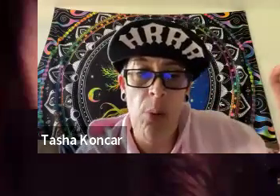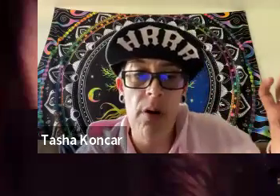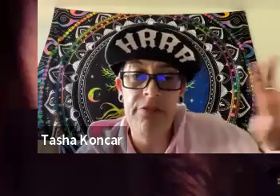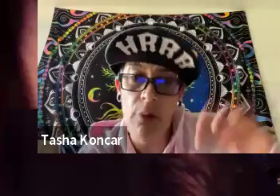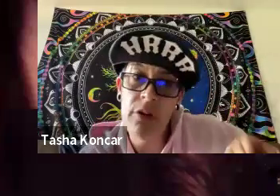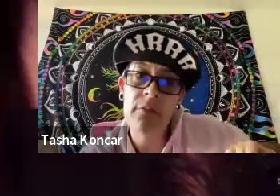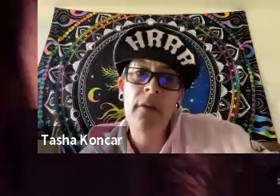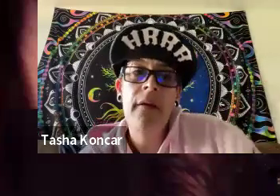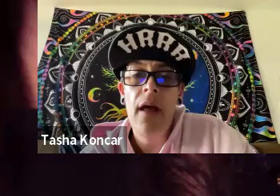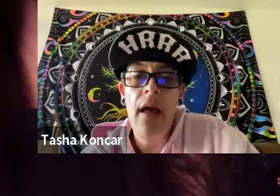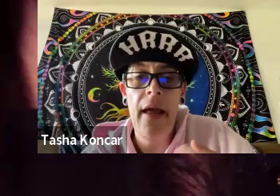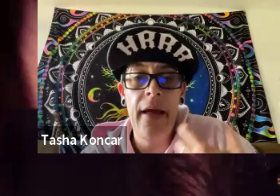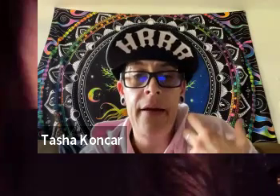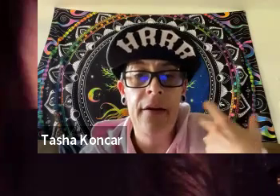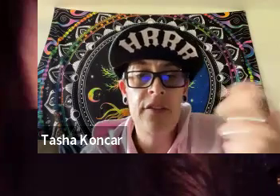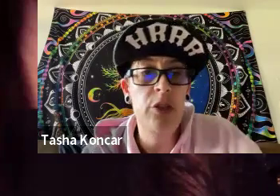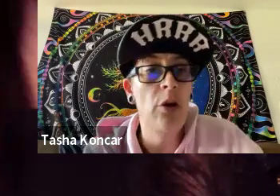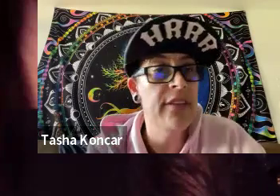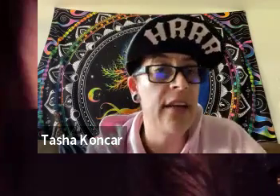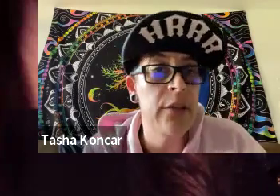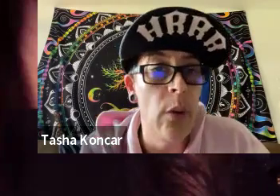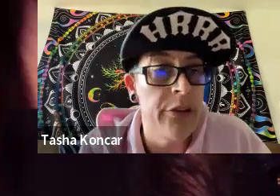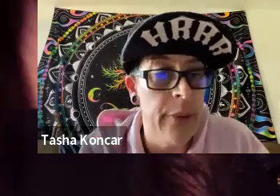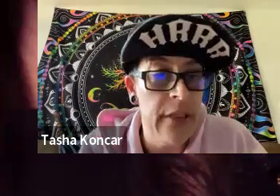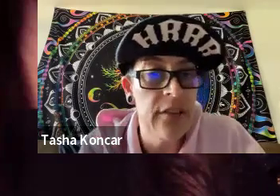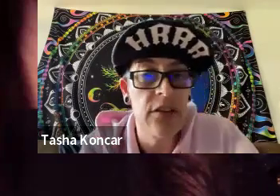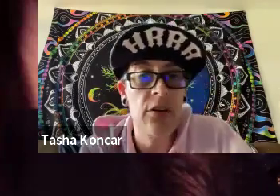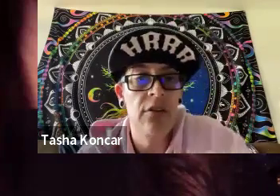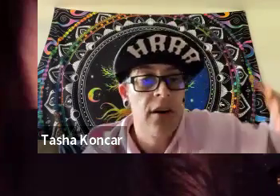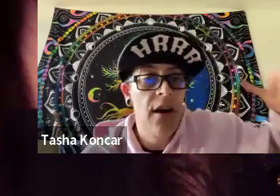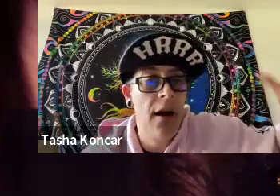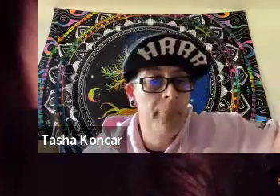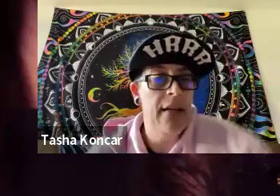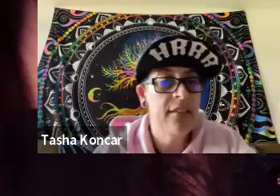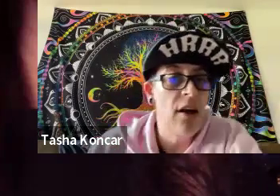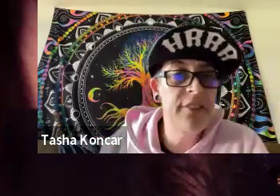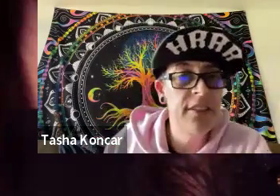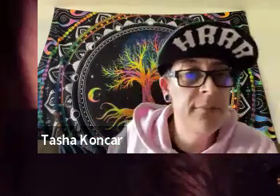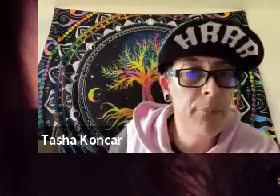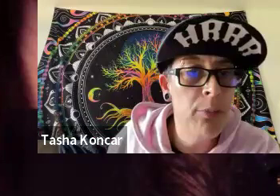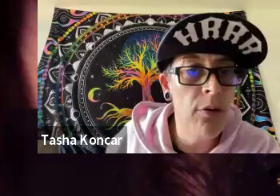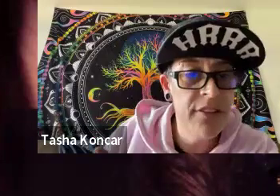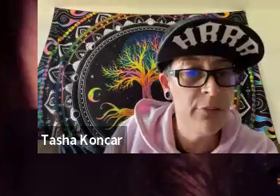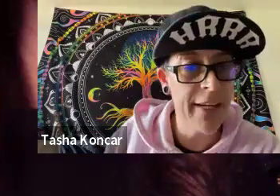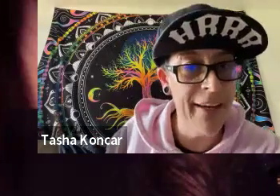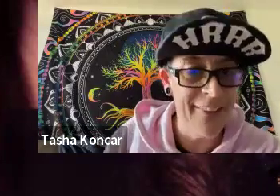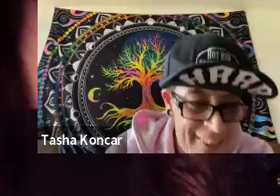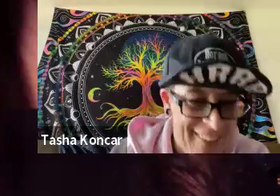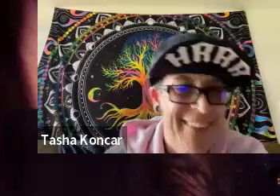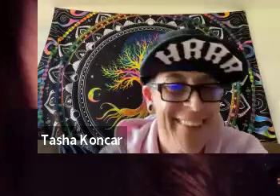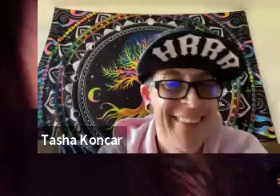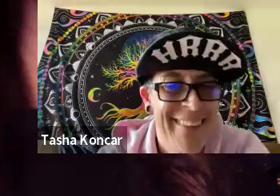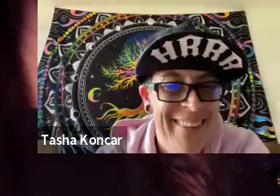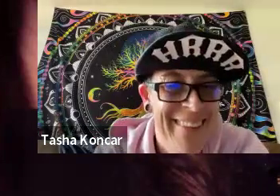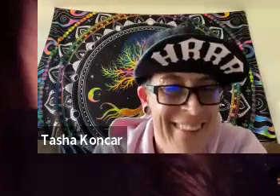in the report folder, and so you know exactly what we're doing. So pass it off to popcorn to Raquel.